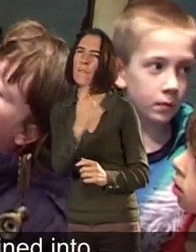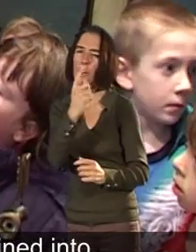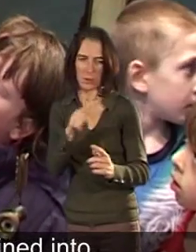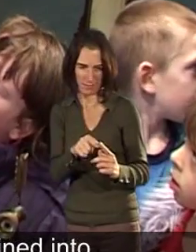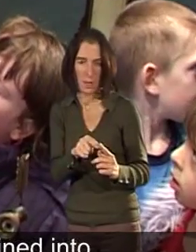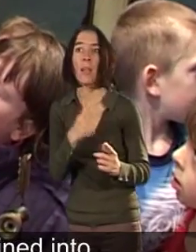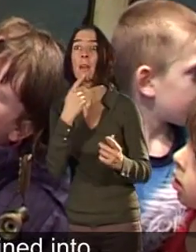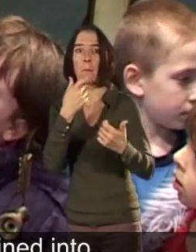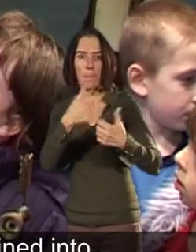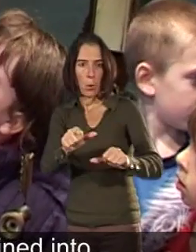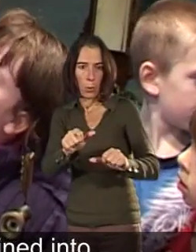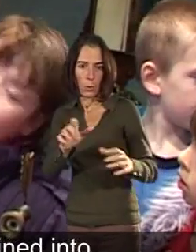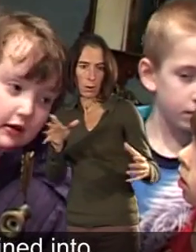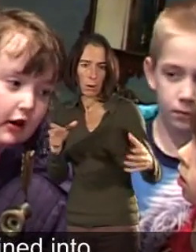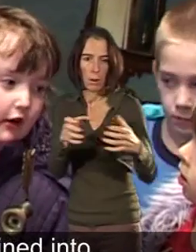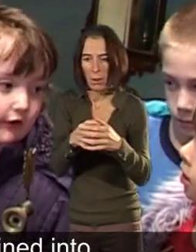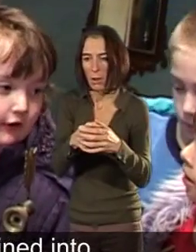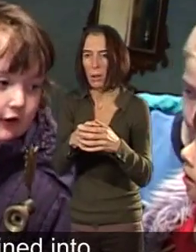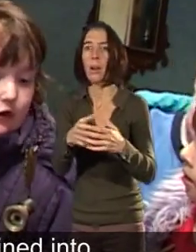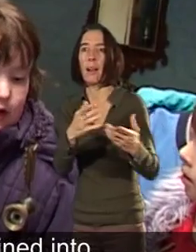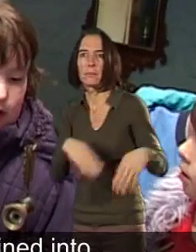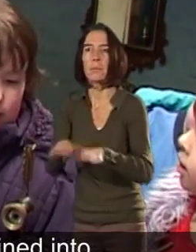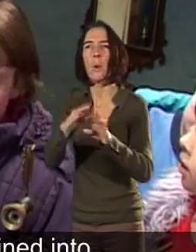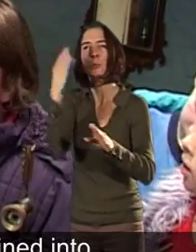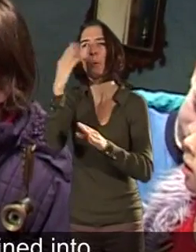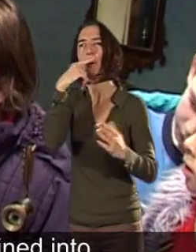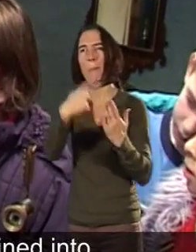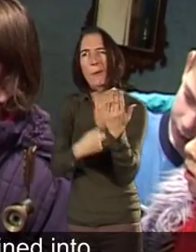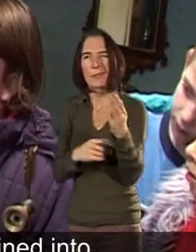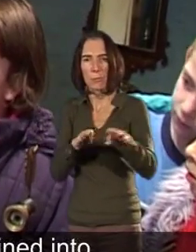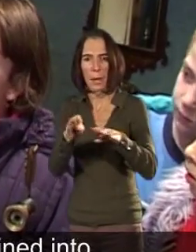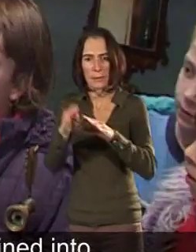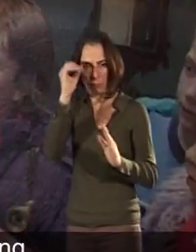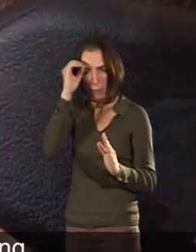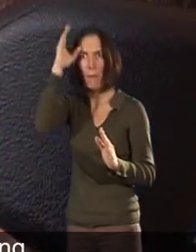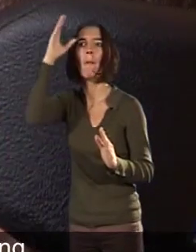the incorporation of expertise gained into whole school policies and practices.